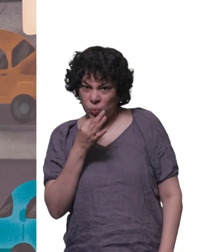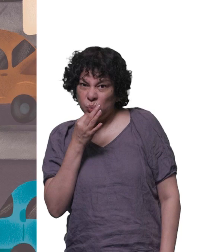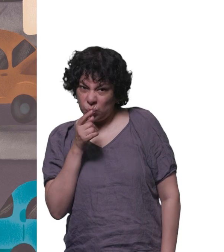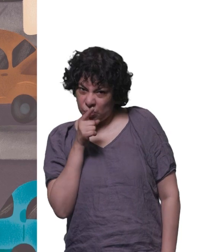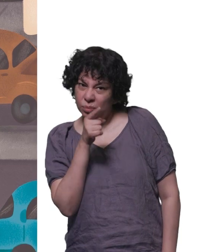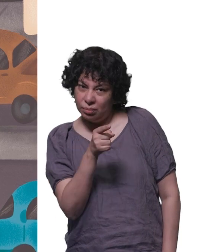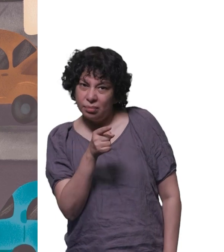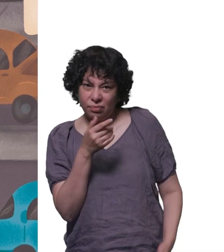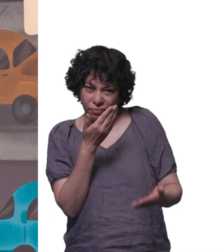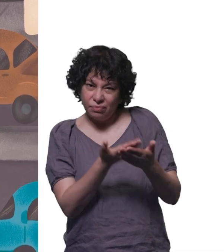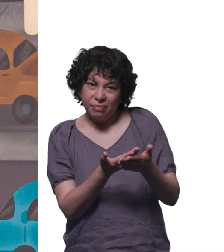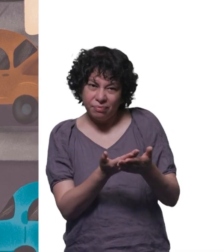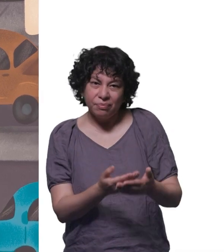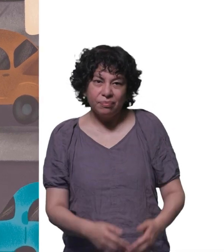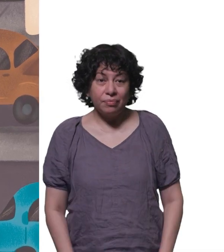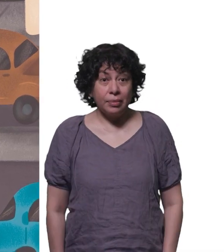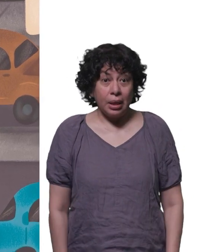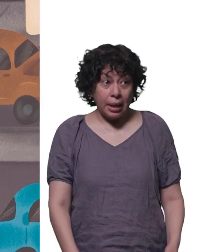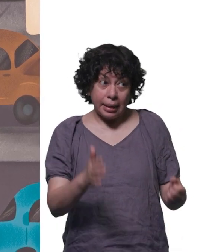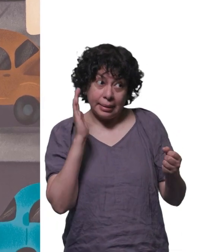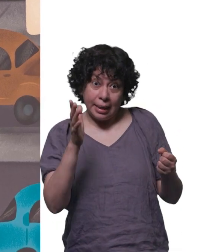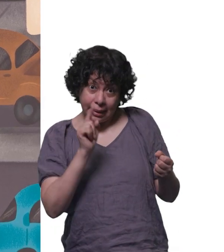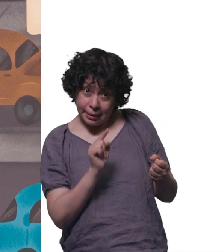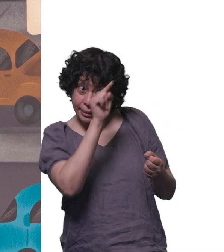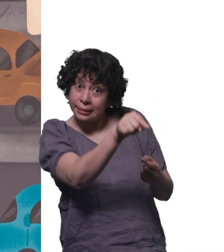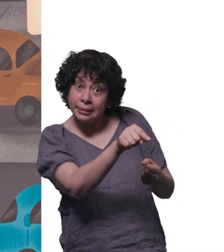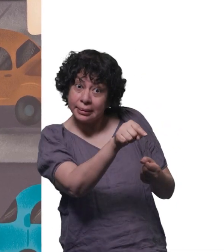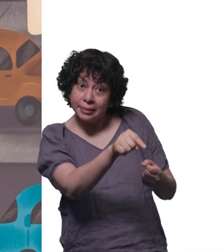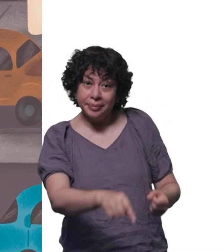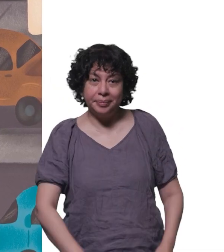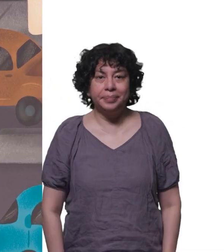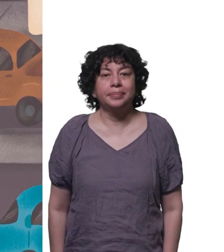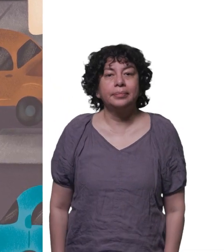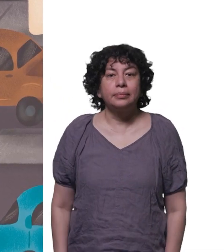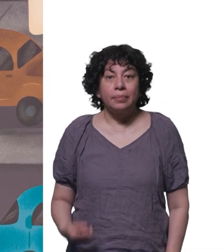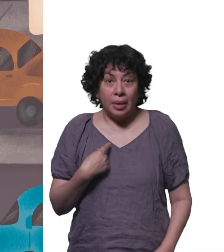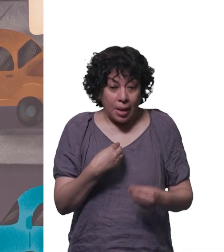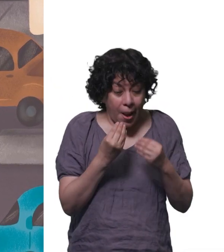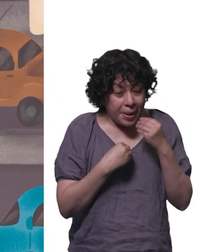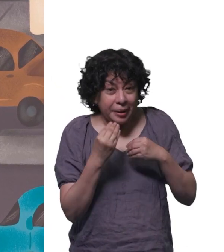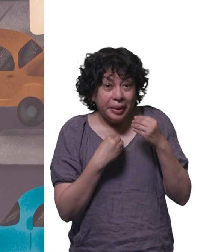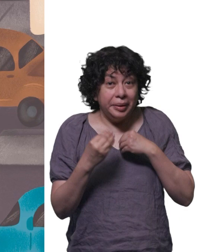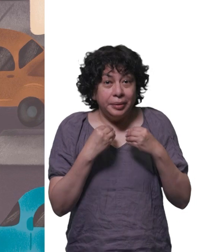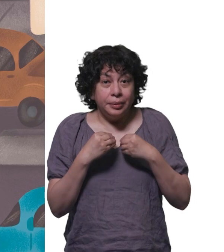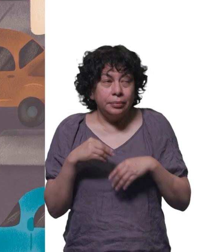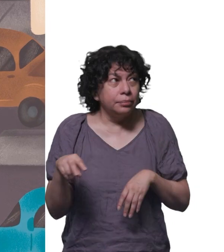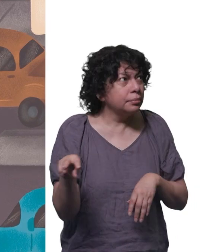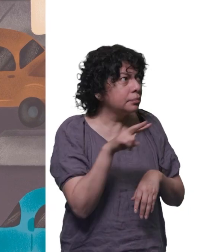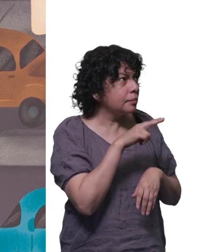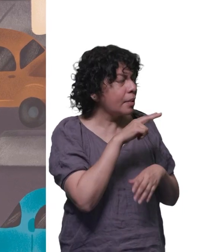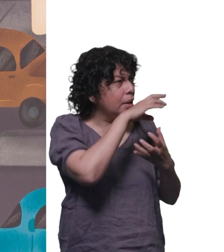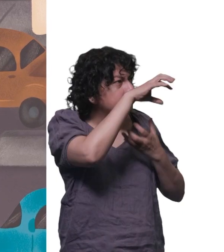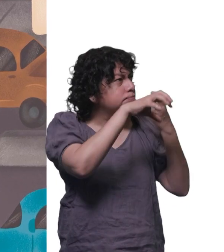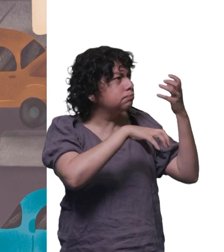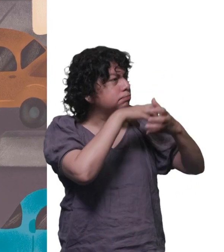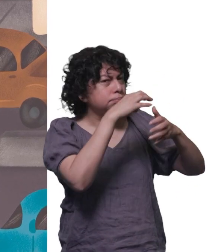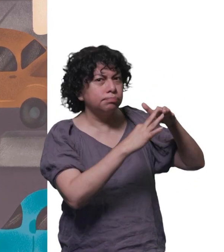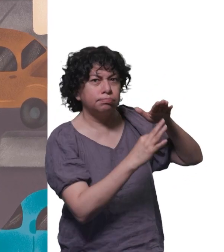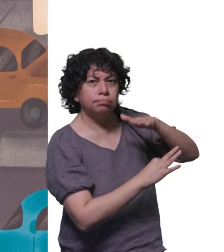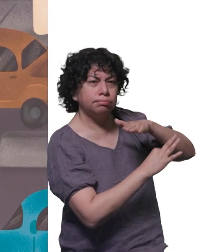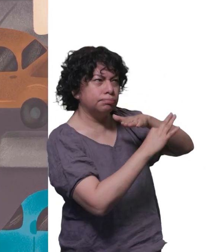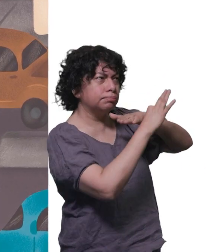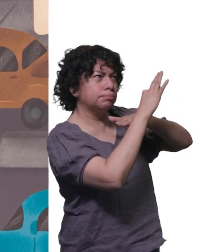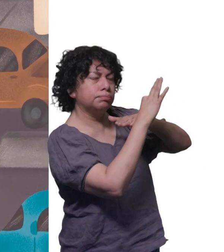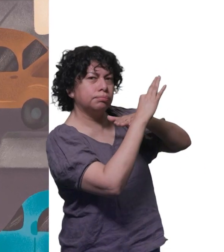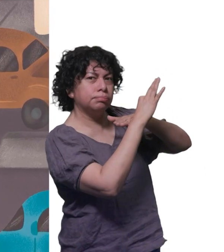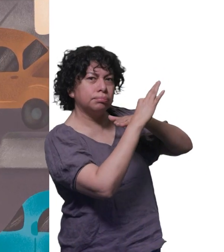We are getting close now. Ya casi, Mommy warns. I take my last bite just as the sun darts out from